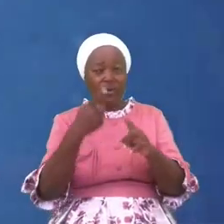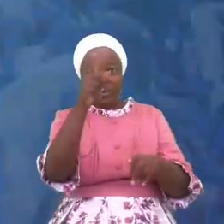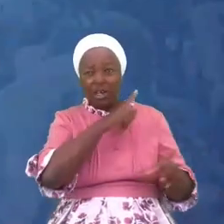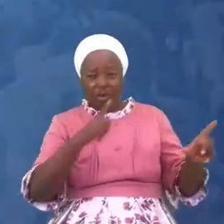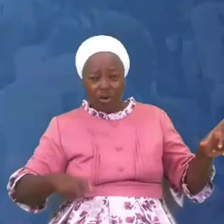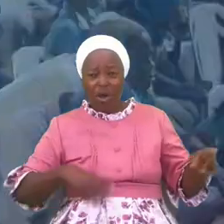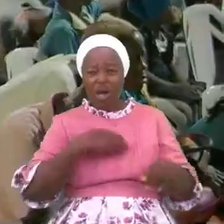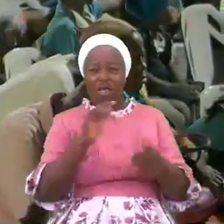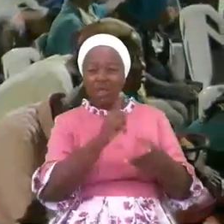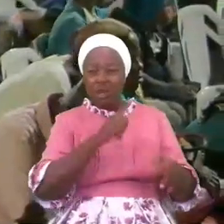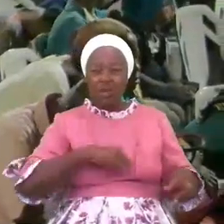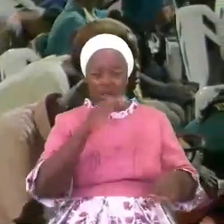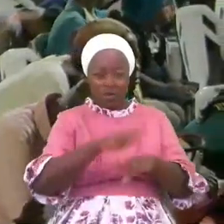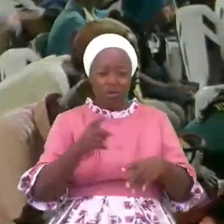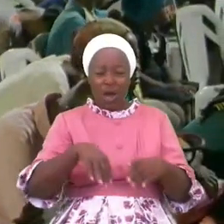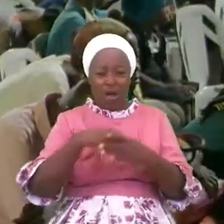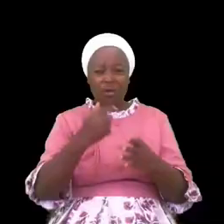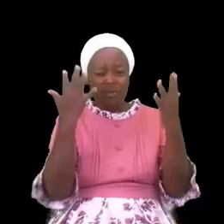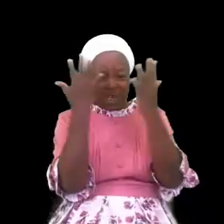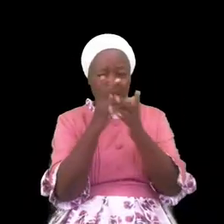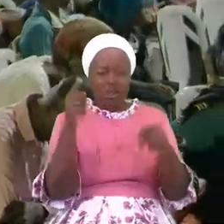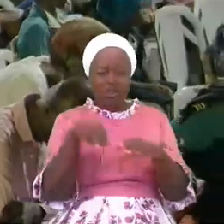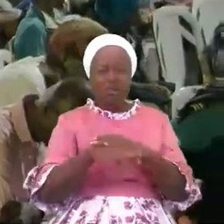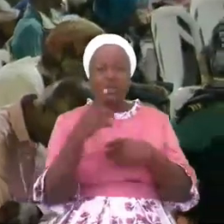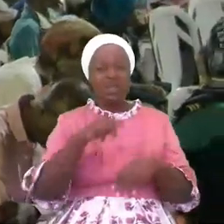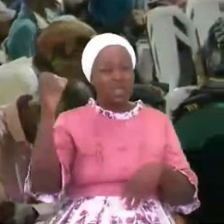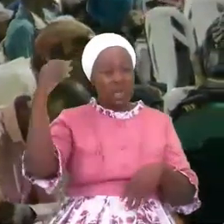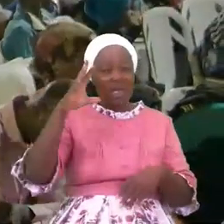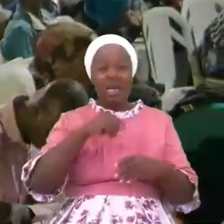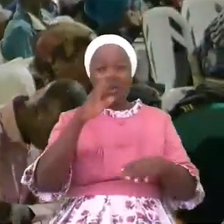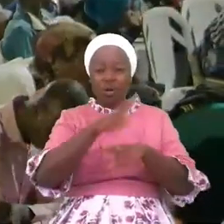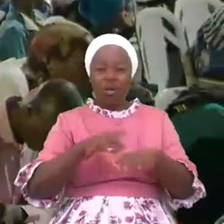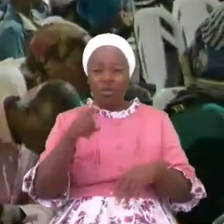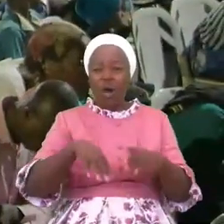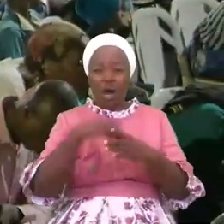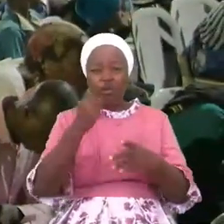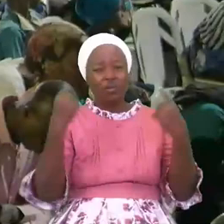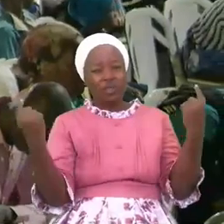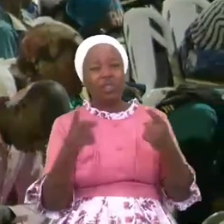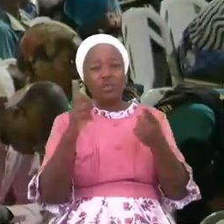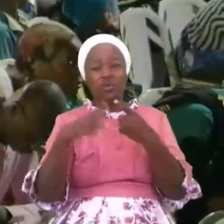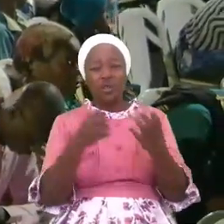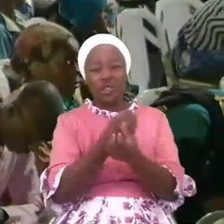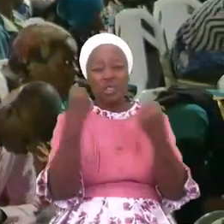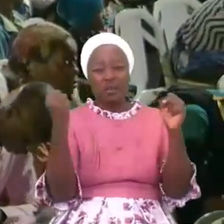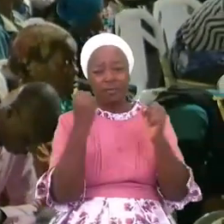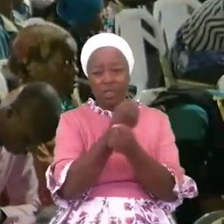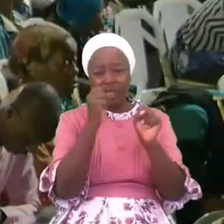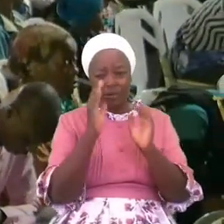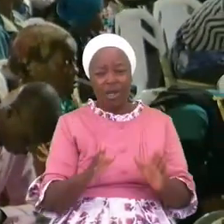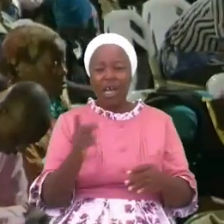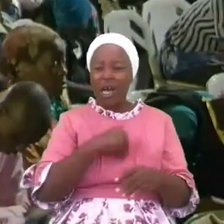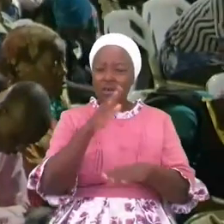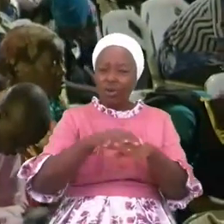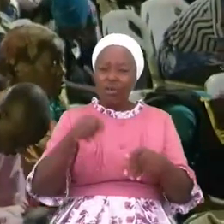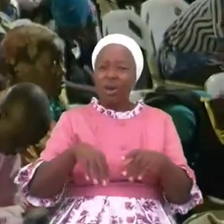you out of sin to the Savior. He's calling you out of the old life. And He's calling you